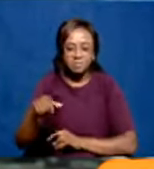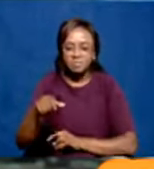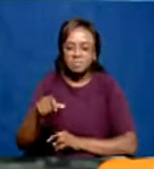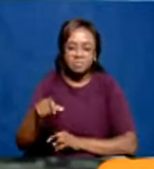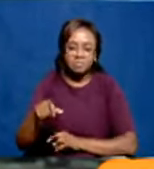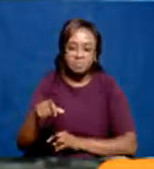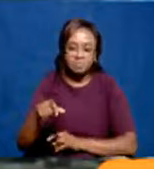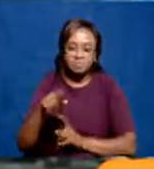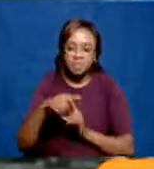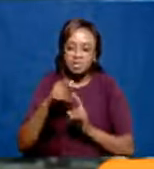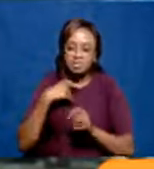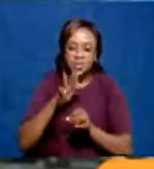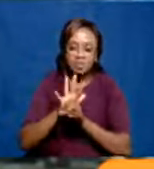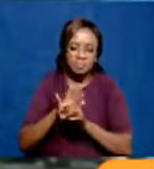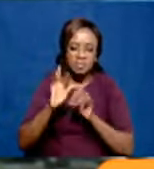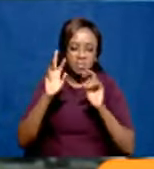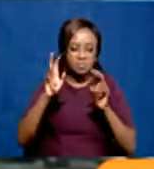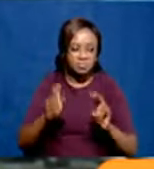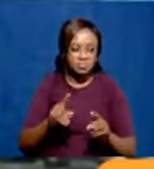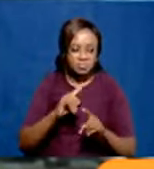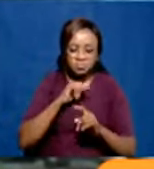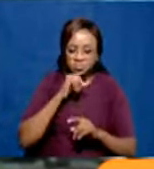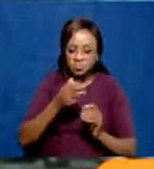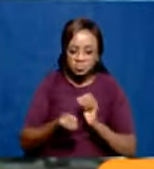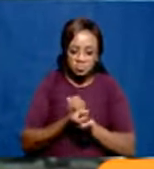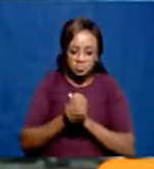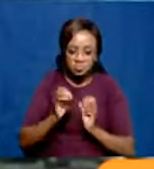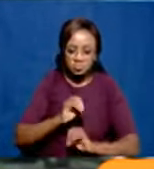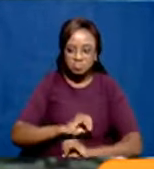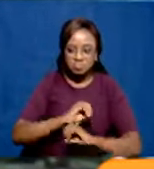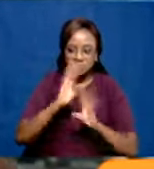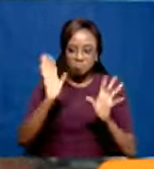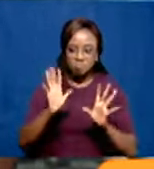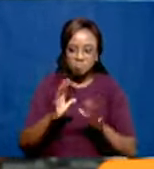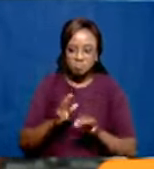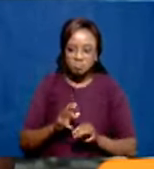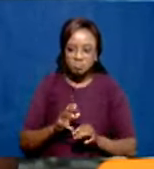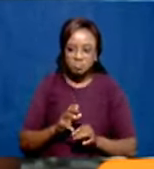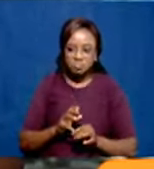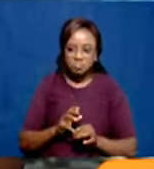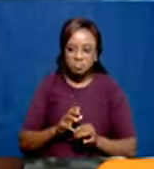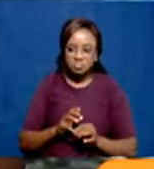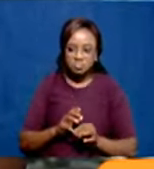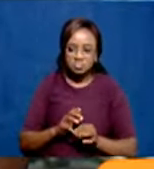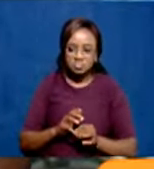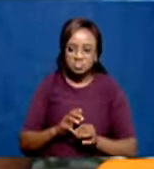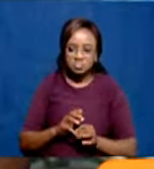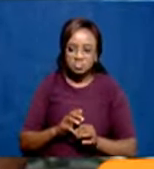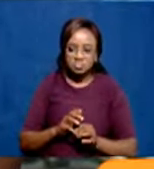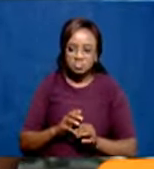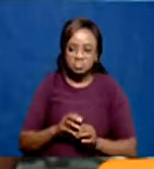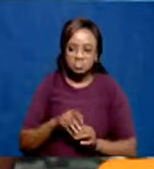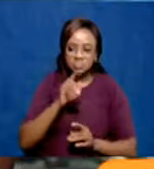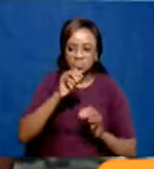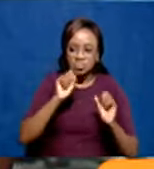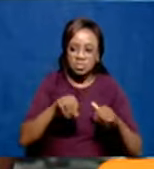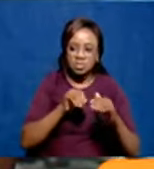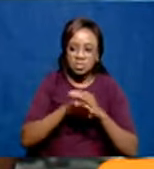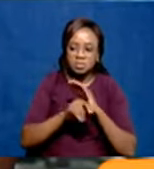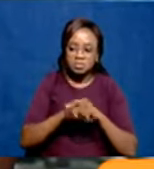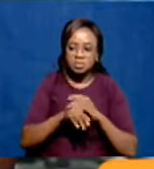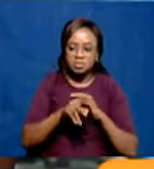are not clear. The other thing, which is also which I had said differently, is that you can access primary health care fund and you can access